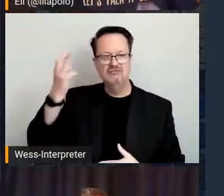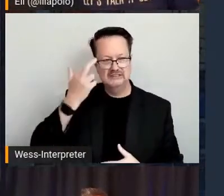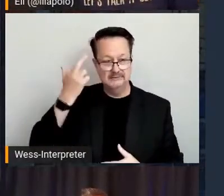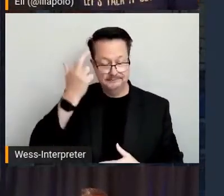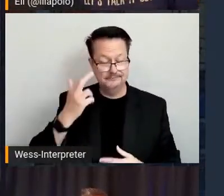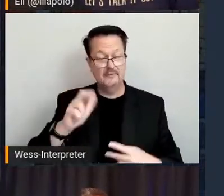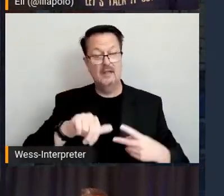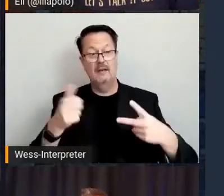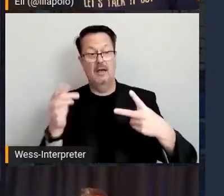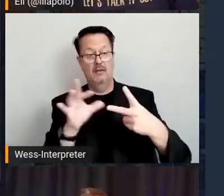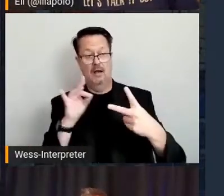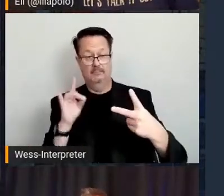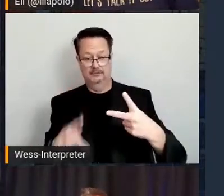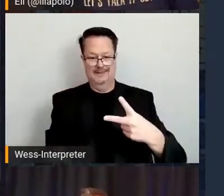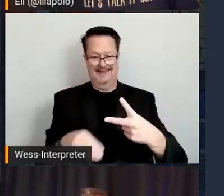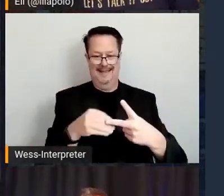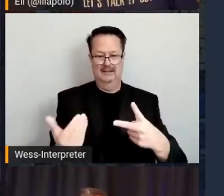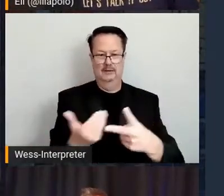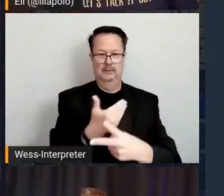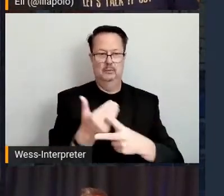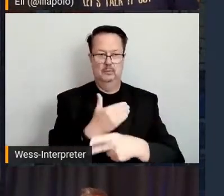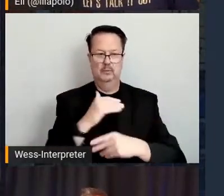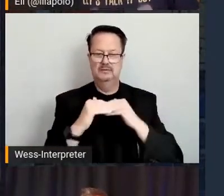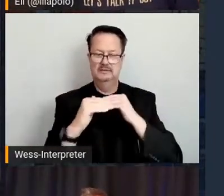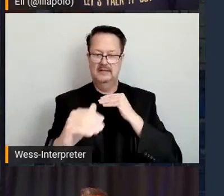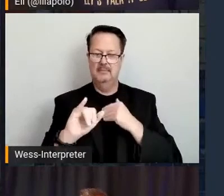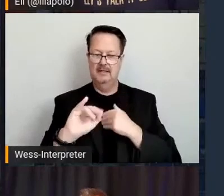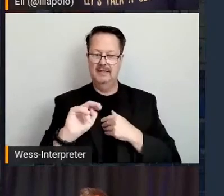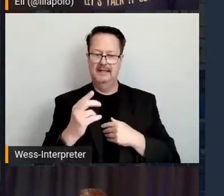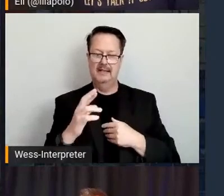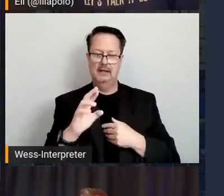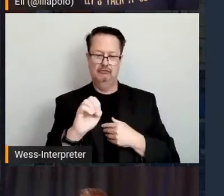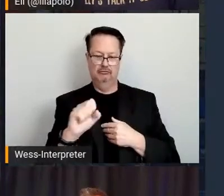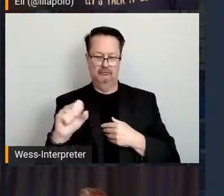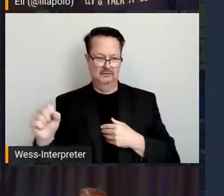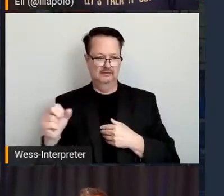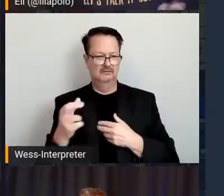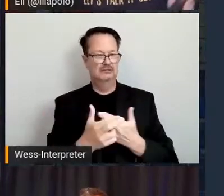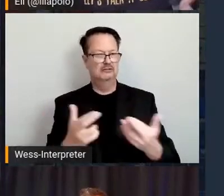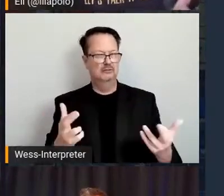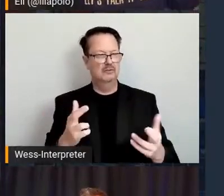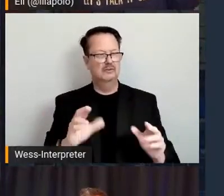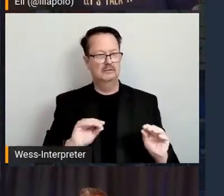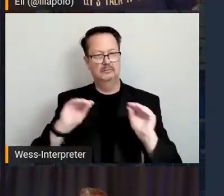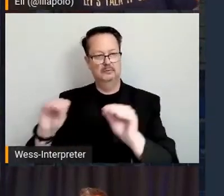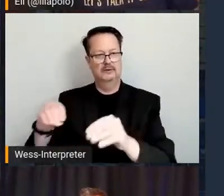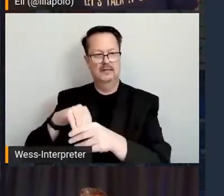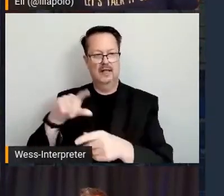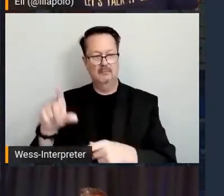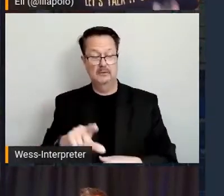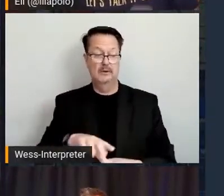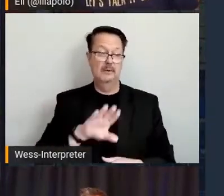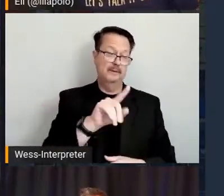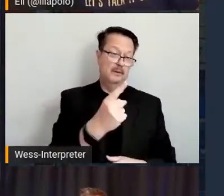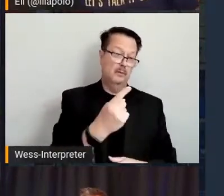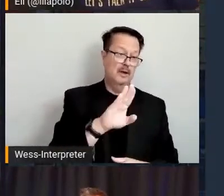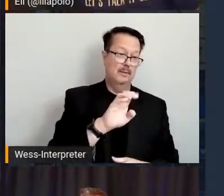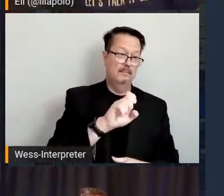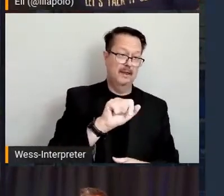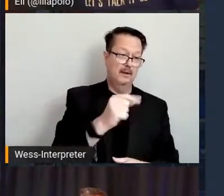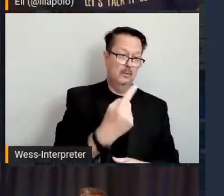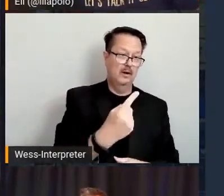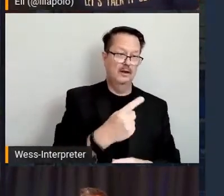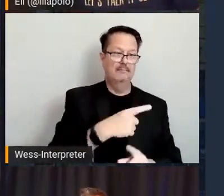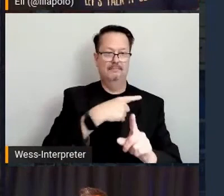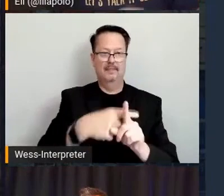option would be to add a new stable Ingress resource to the same library so that we'll have both V1 beta 1 and the